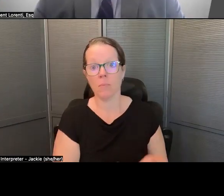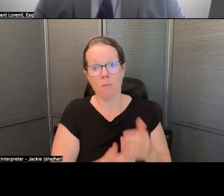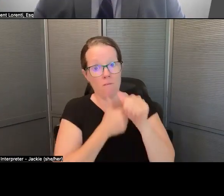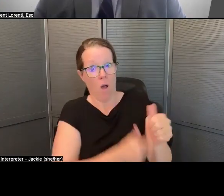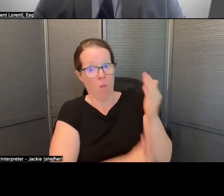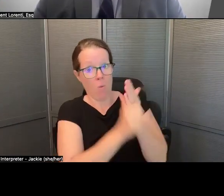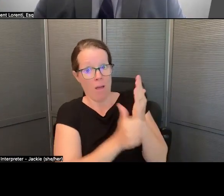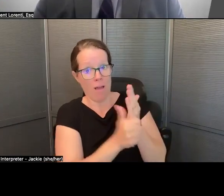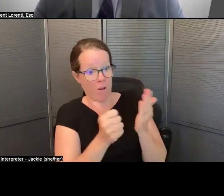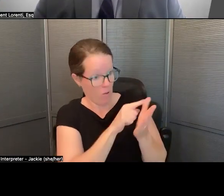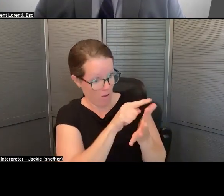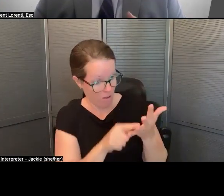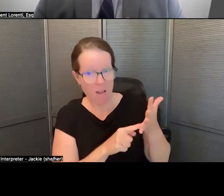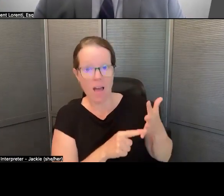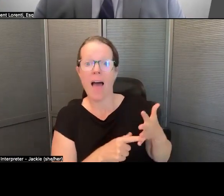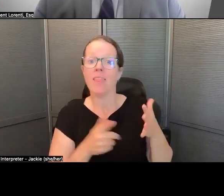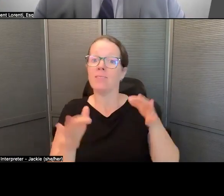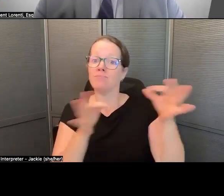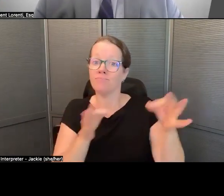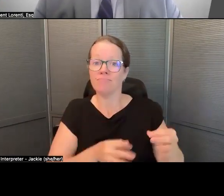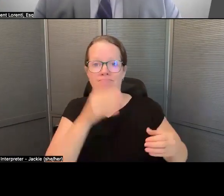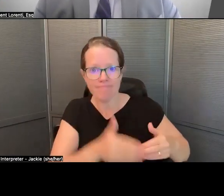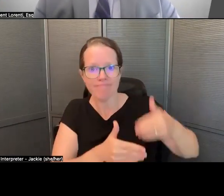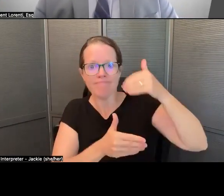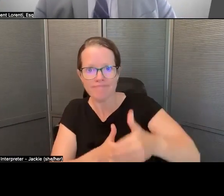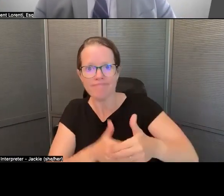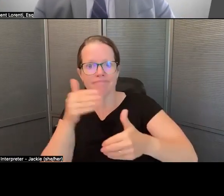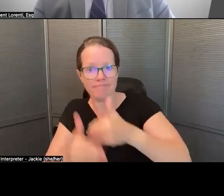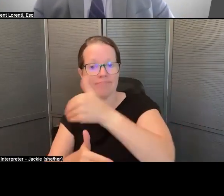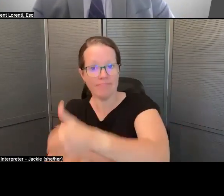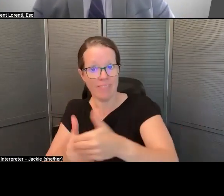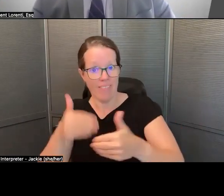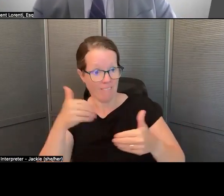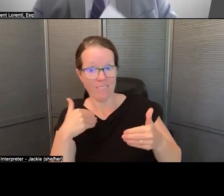interventions in a group setting are the most effective with the people that we're working with.